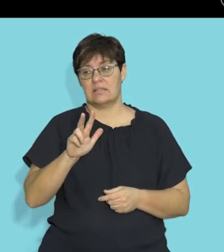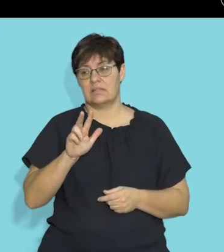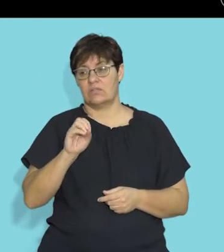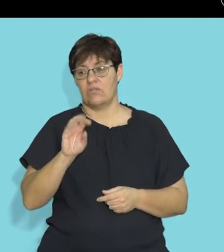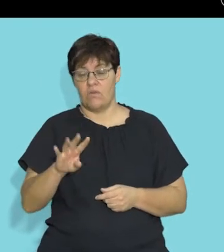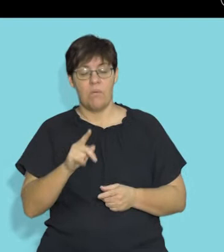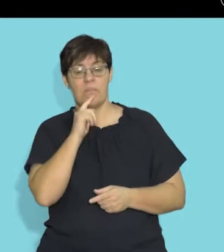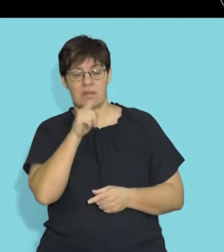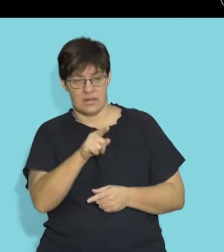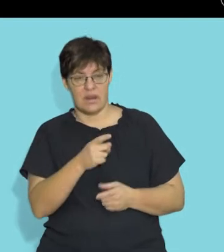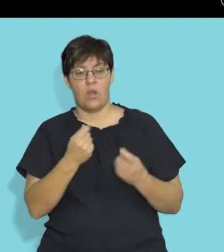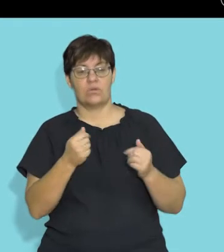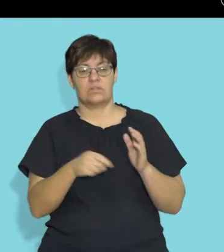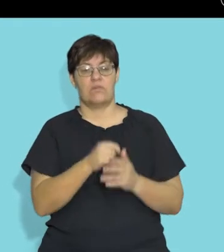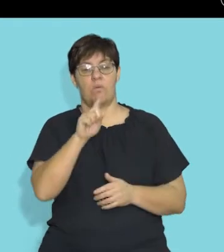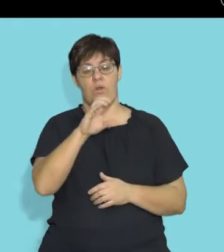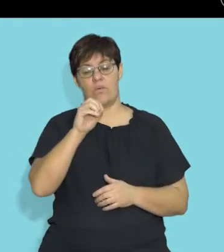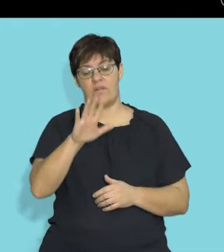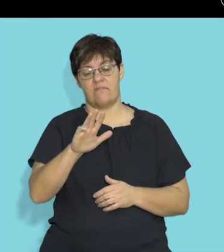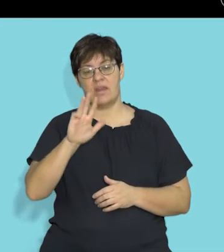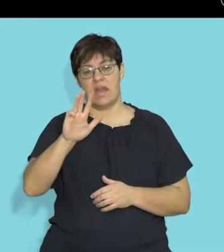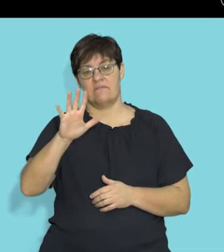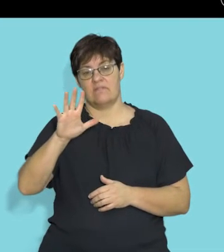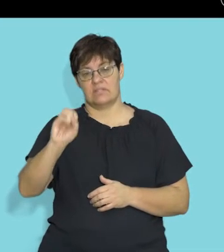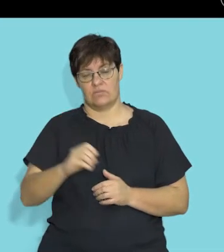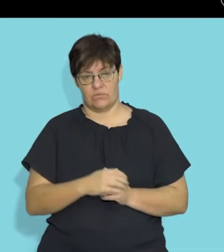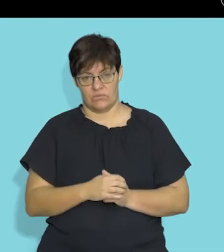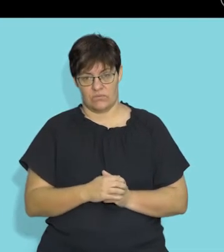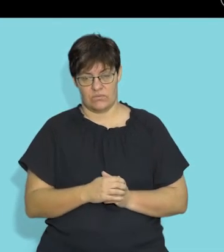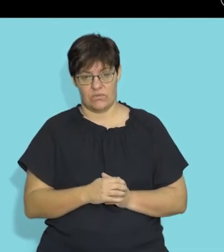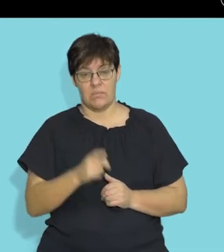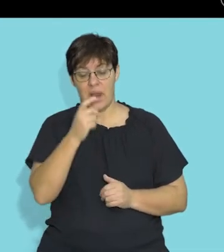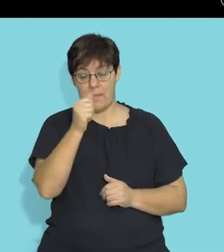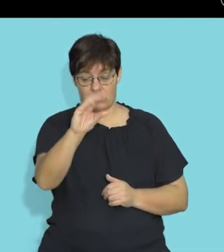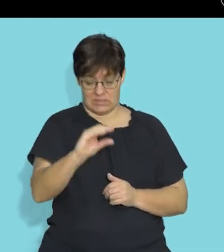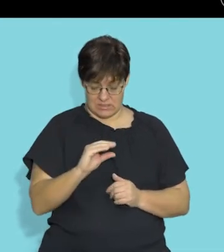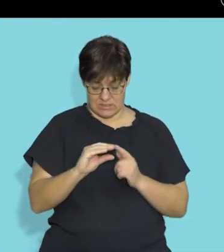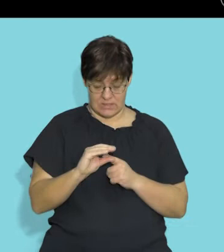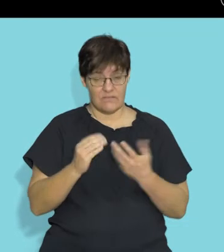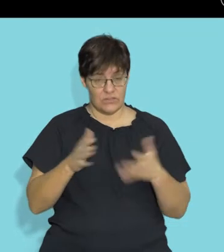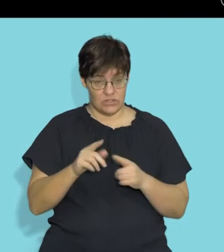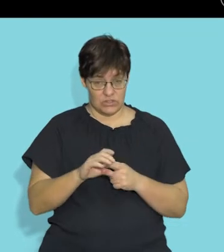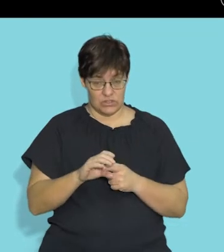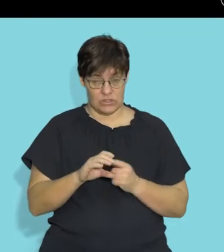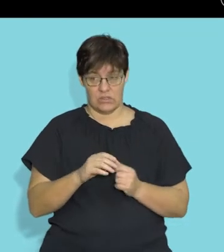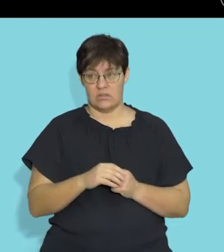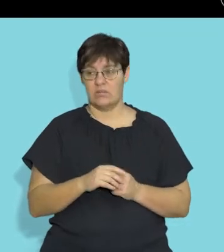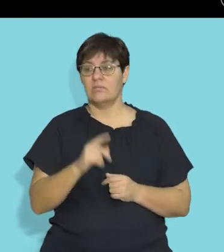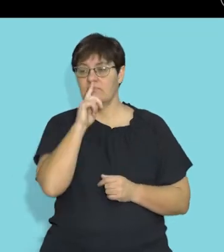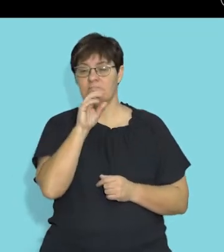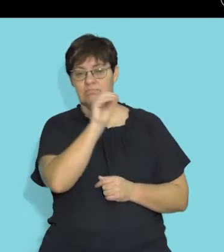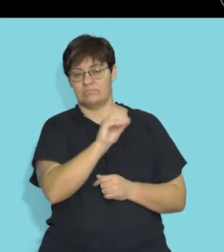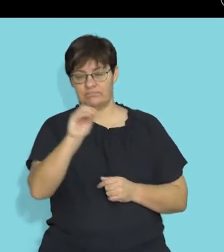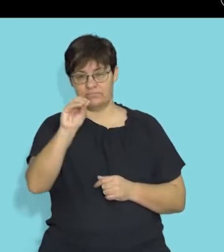my cost of sales of 105,950. Once I have that figure, clearly you can see you're going to